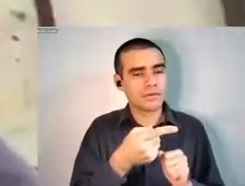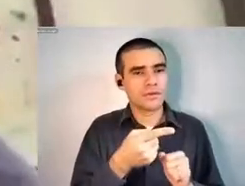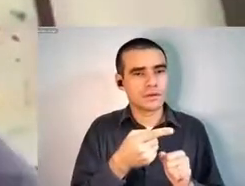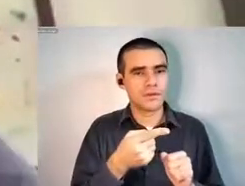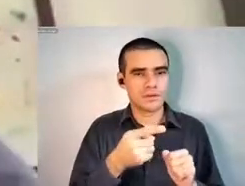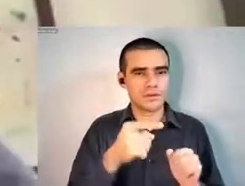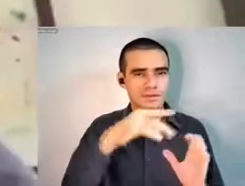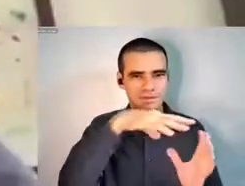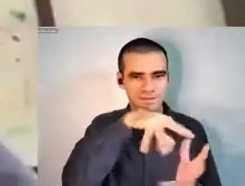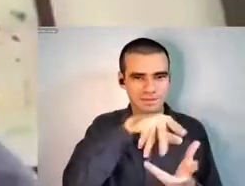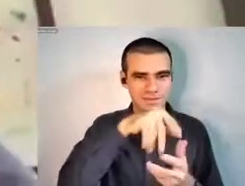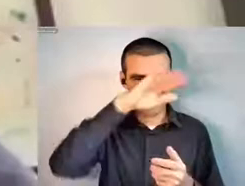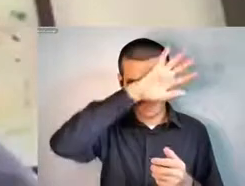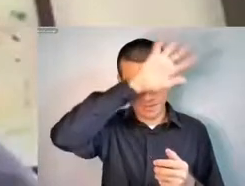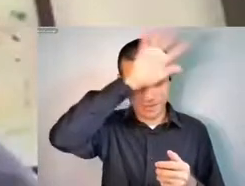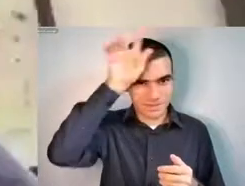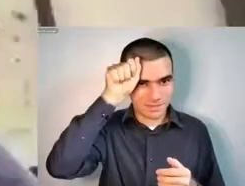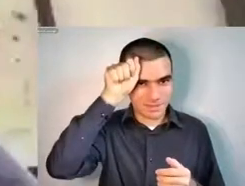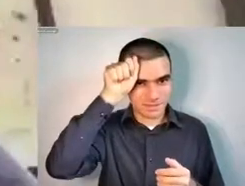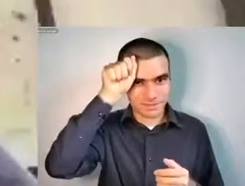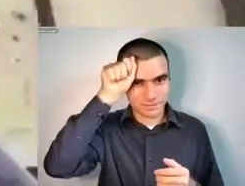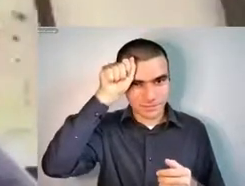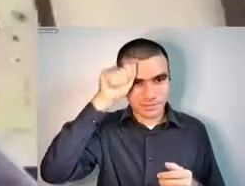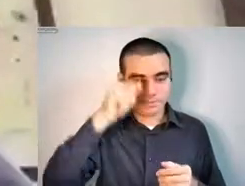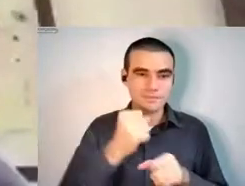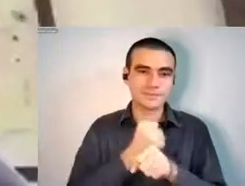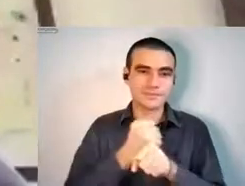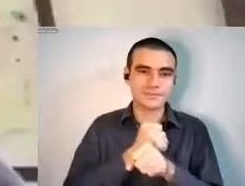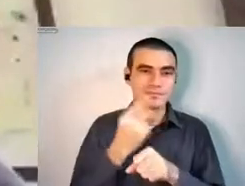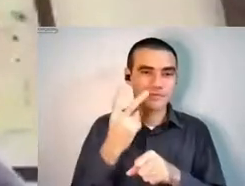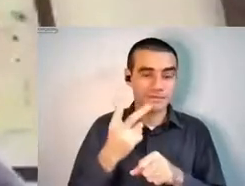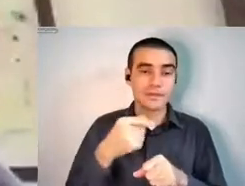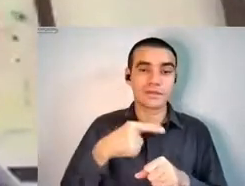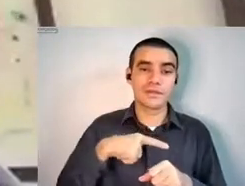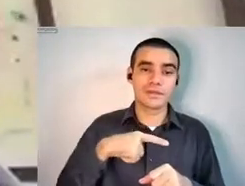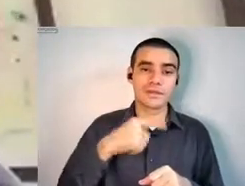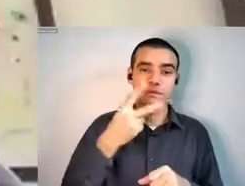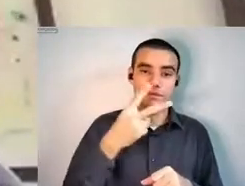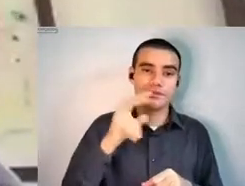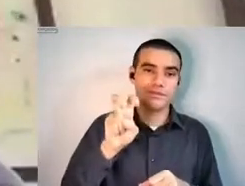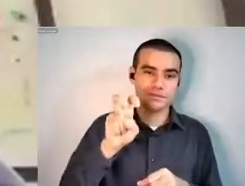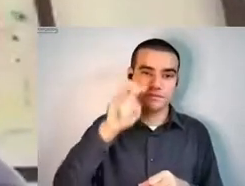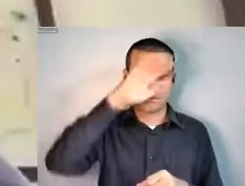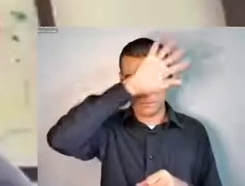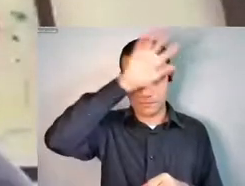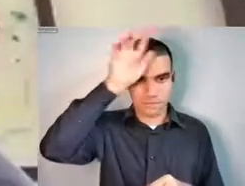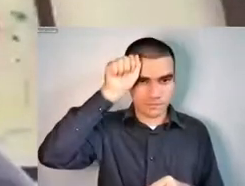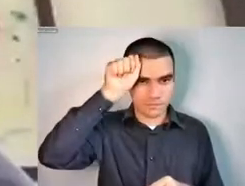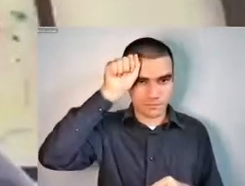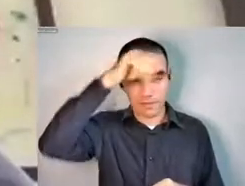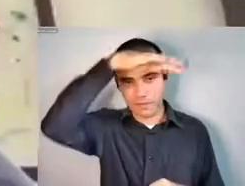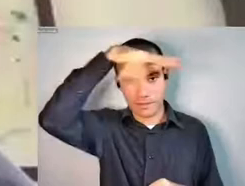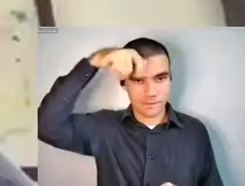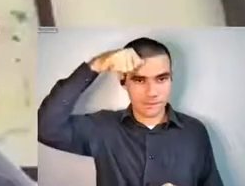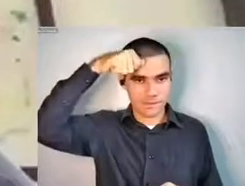went to see the global shapers in Manaus 2 years ago. There were 25 global shapers in Manaus.